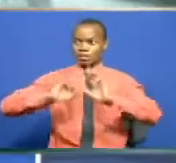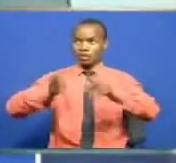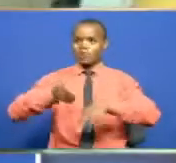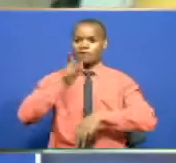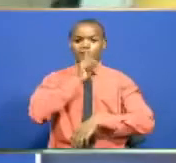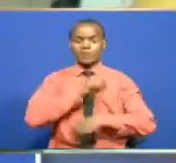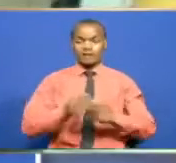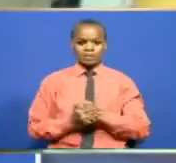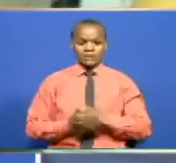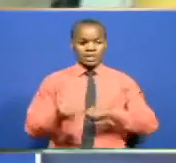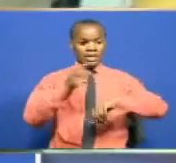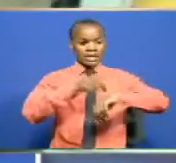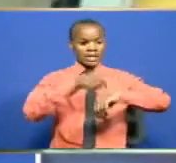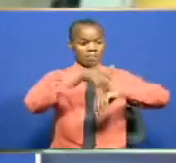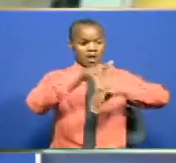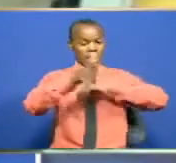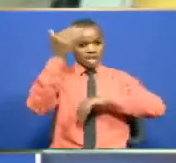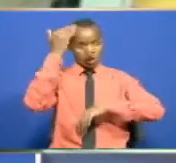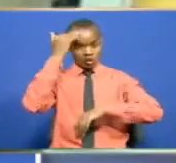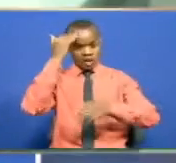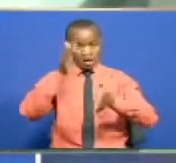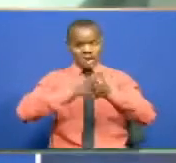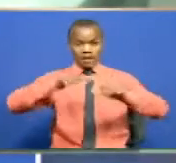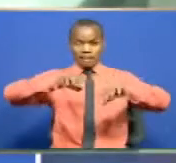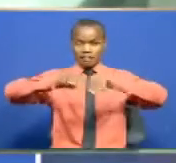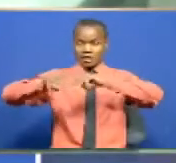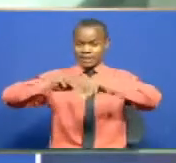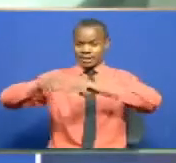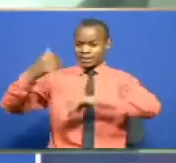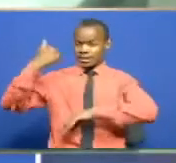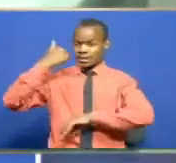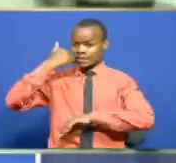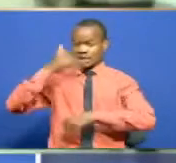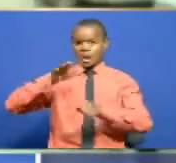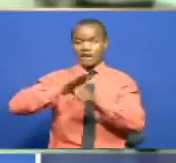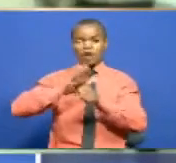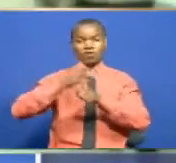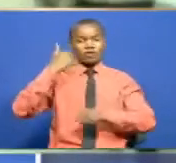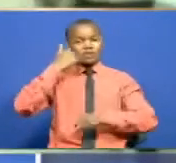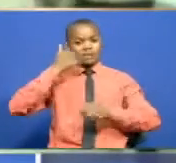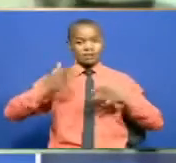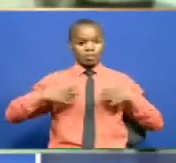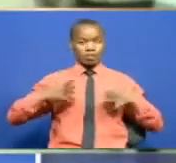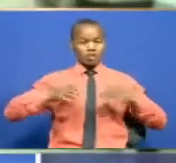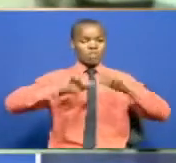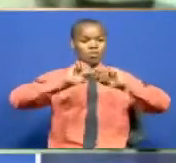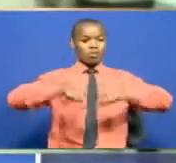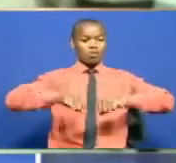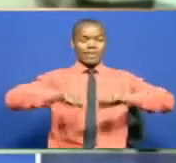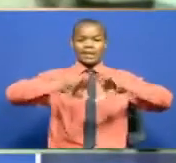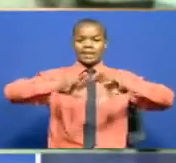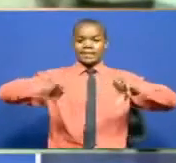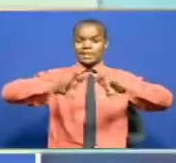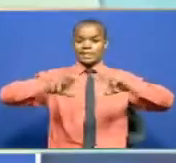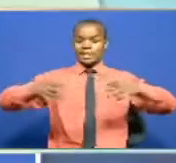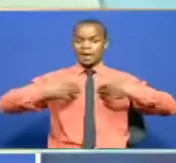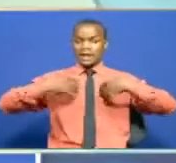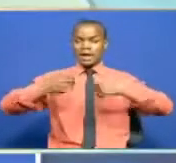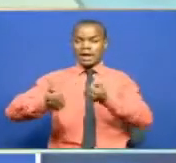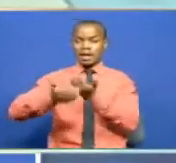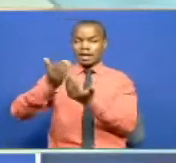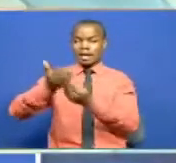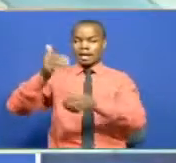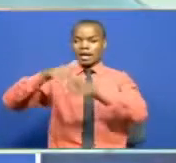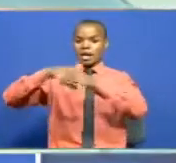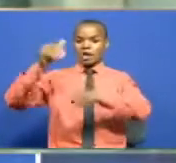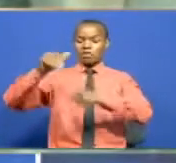inadequate diagnosis and management of the disease in the country, many patients in Kenya have had to seek health care from outside the country, where there are more